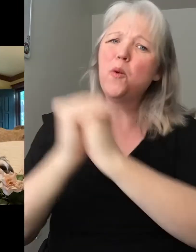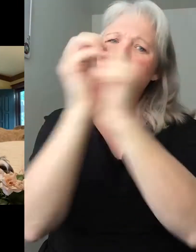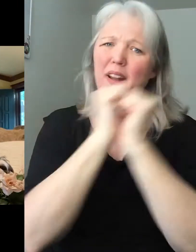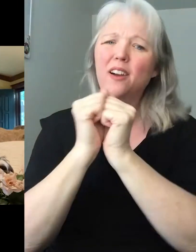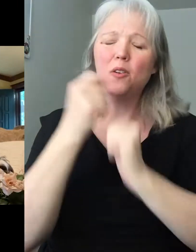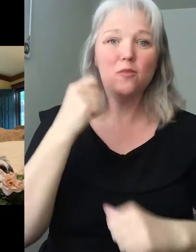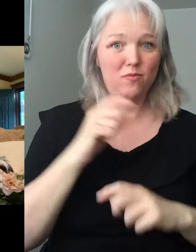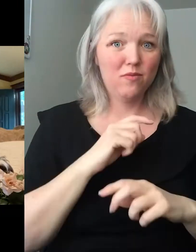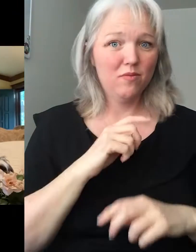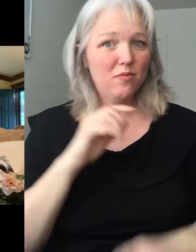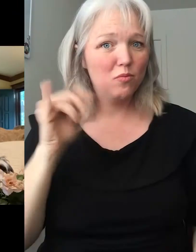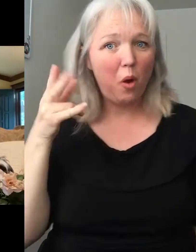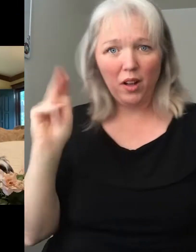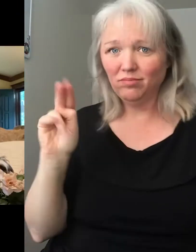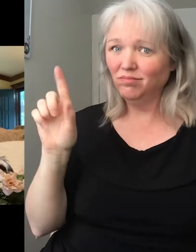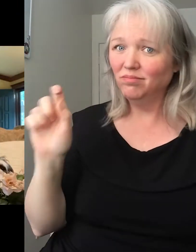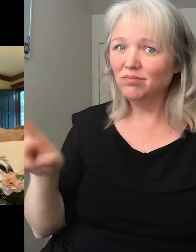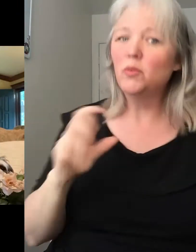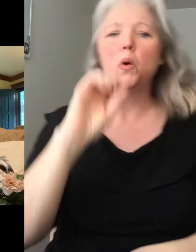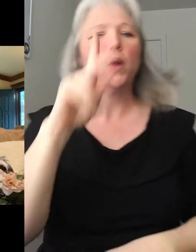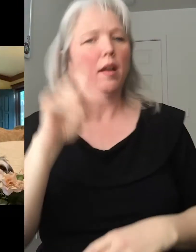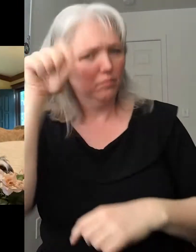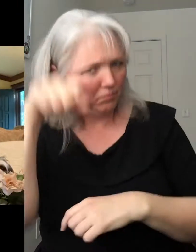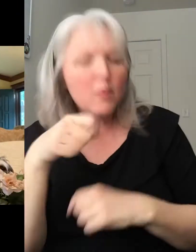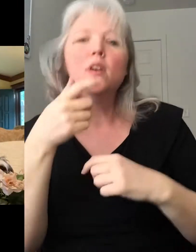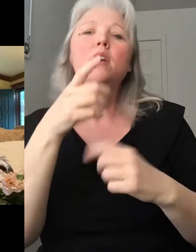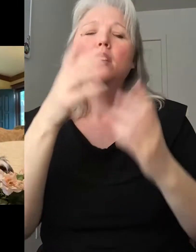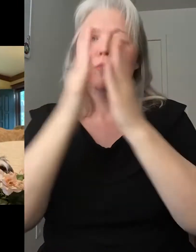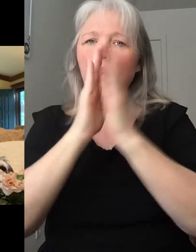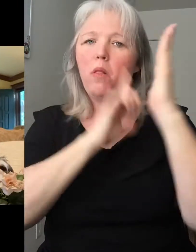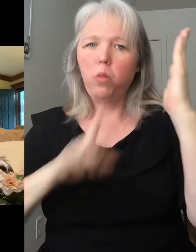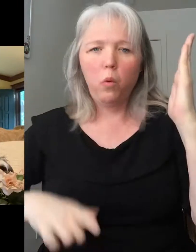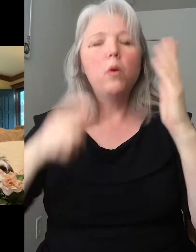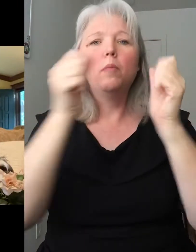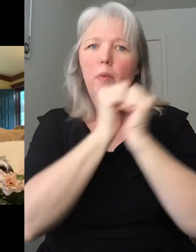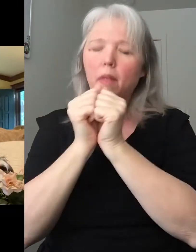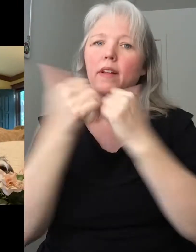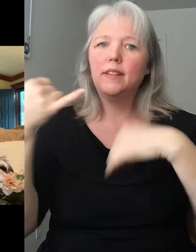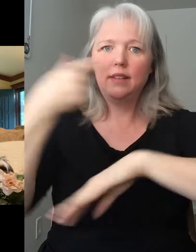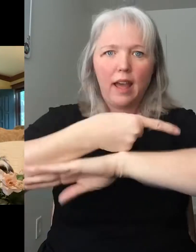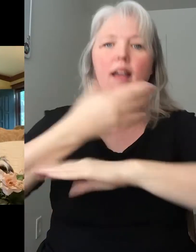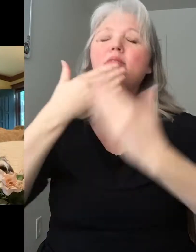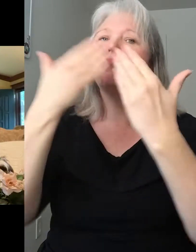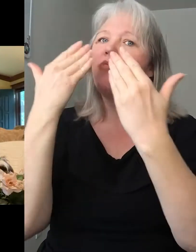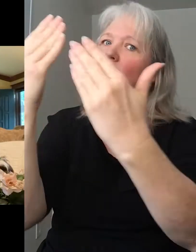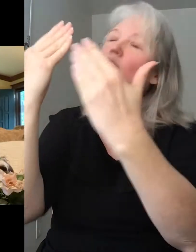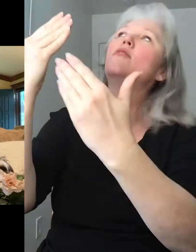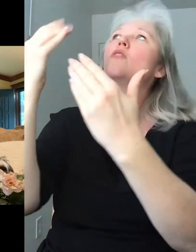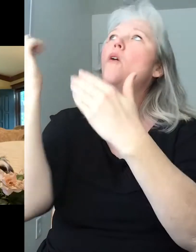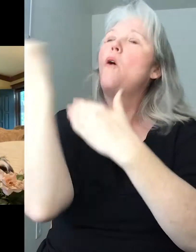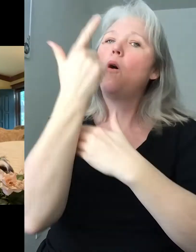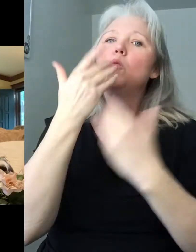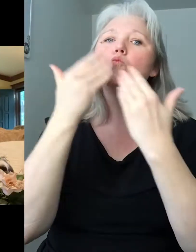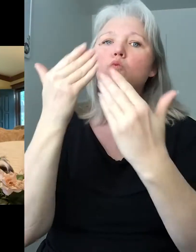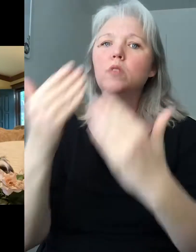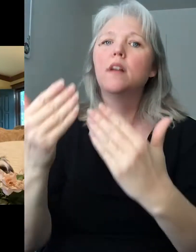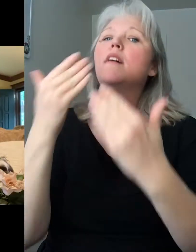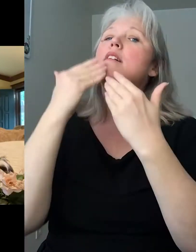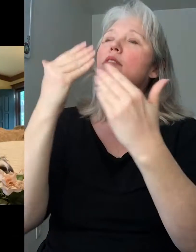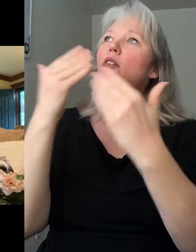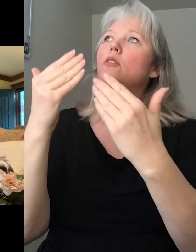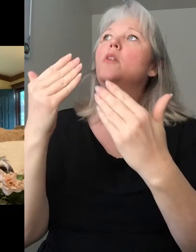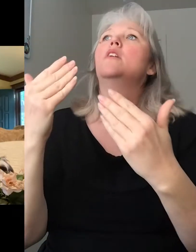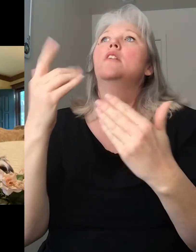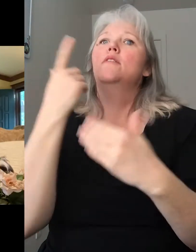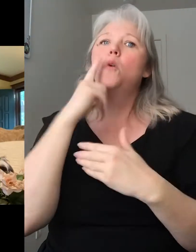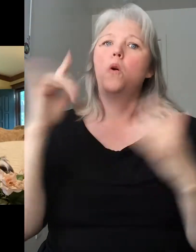Juan? Okay, bow with us, please. Pray, Lord, that you be with us this day. Thank you for all your goodness. Thank you for the being able to come together